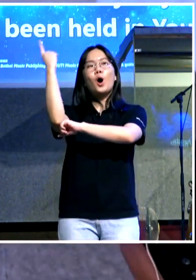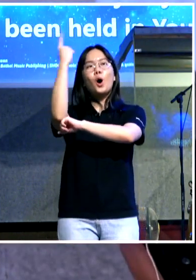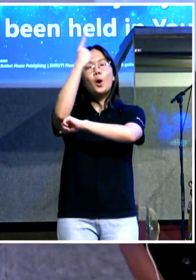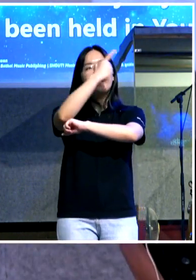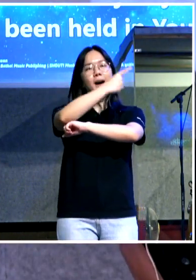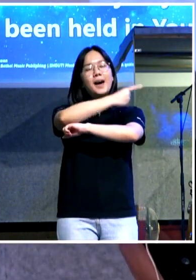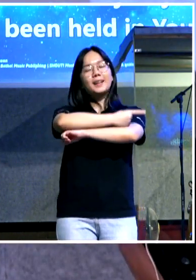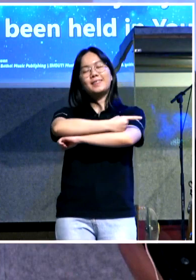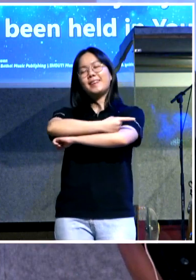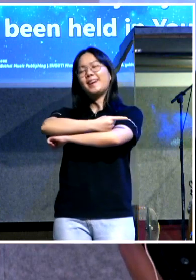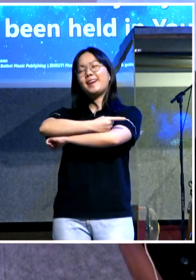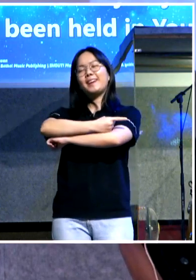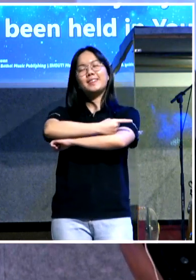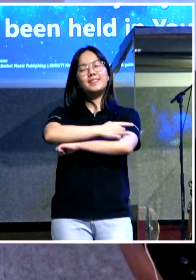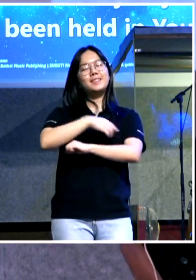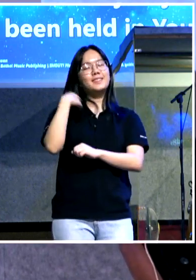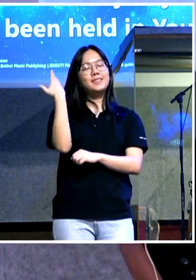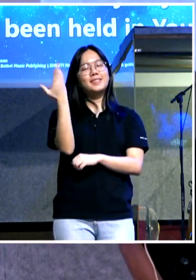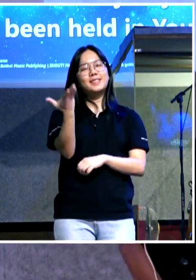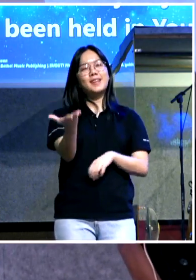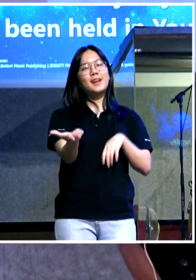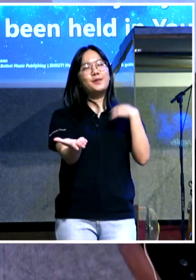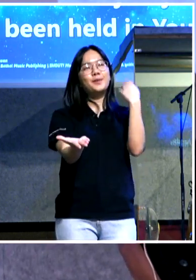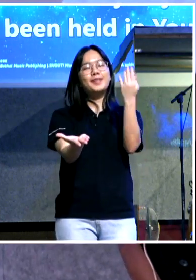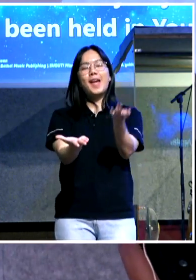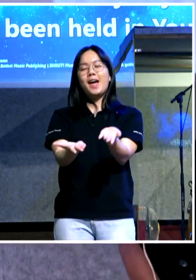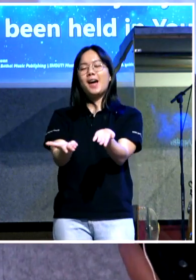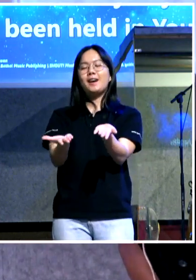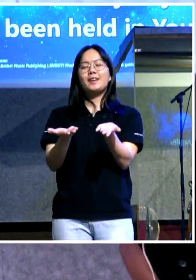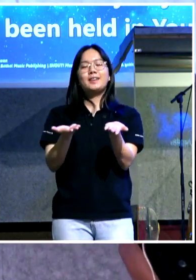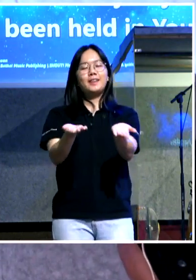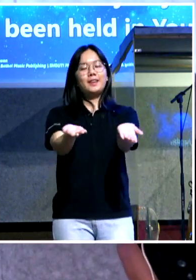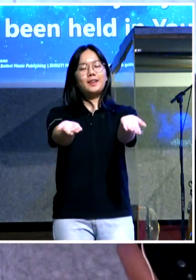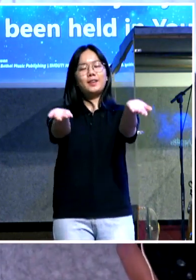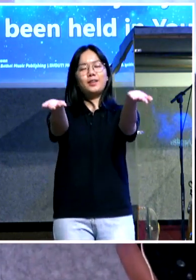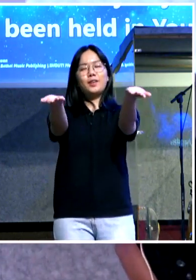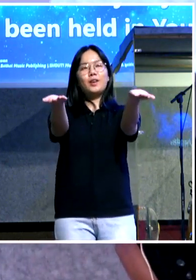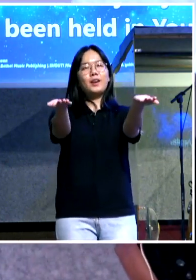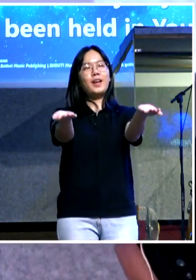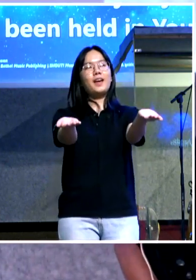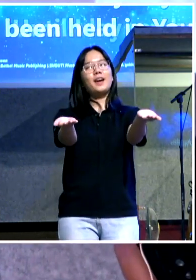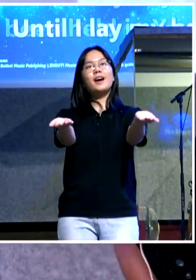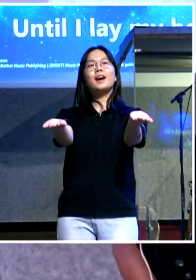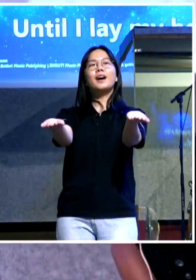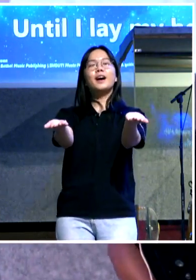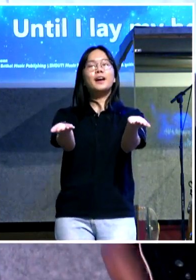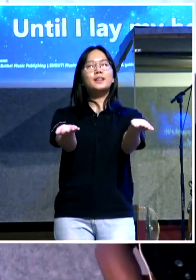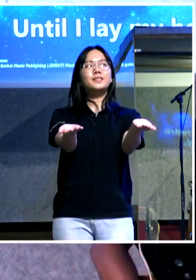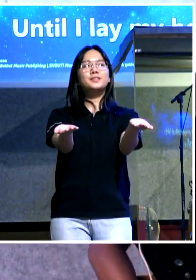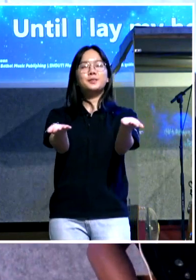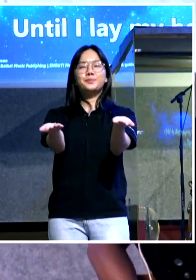So my days I've been held in your hands.